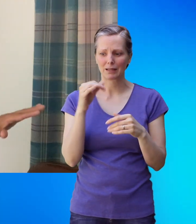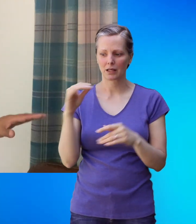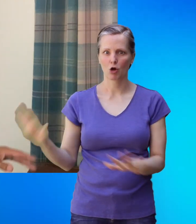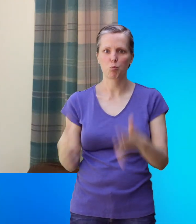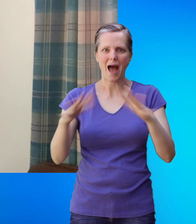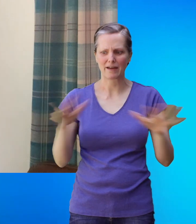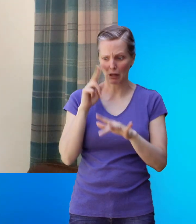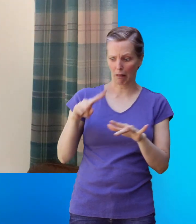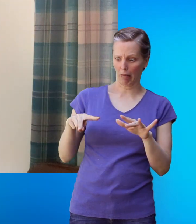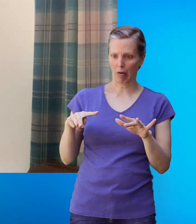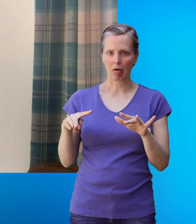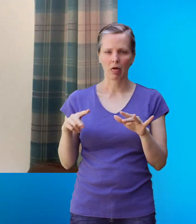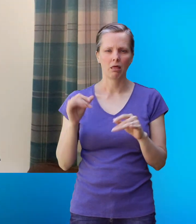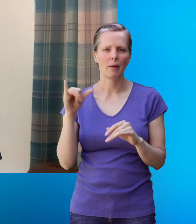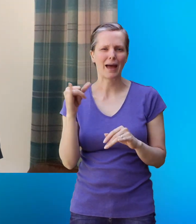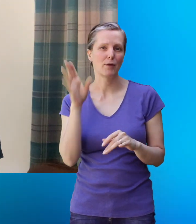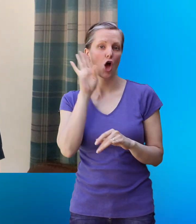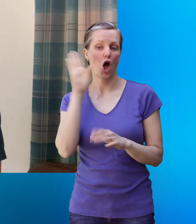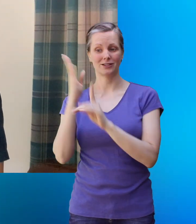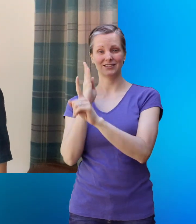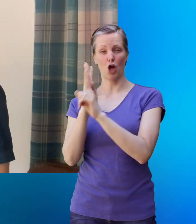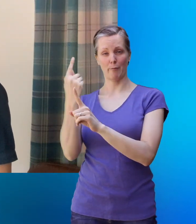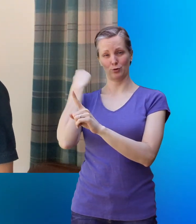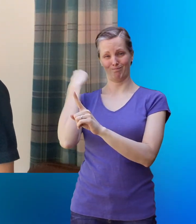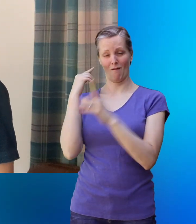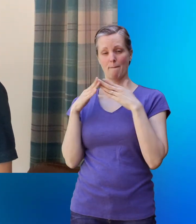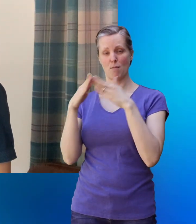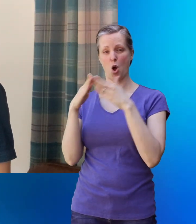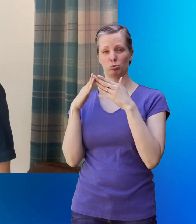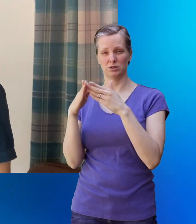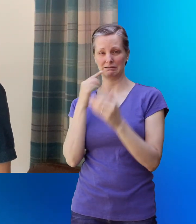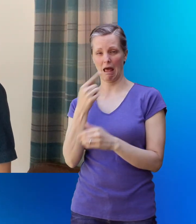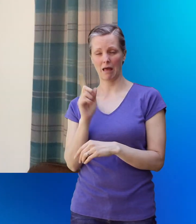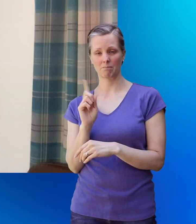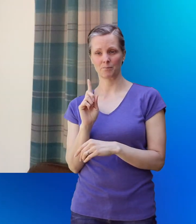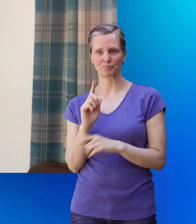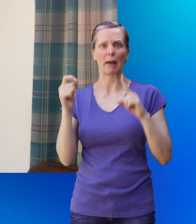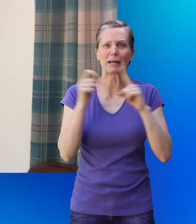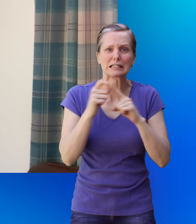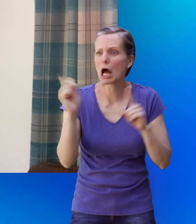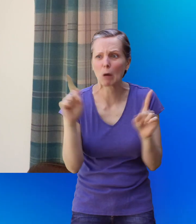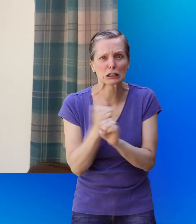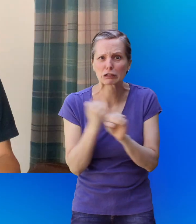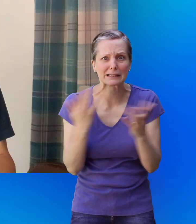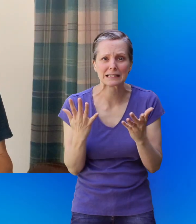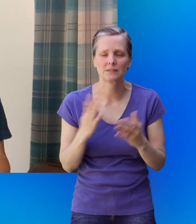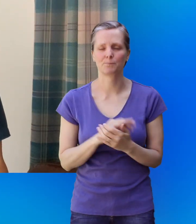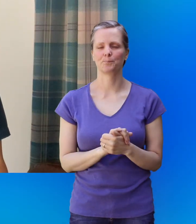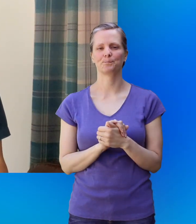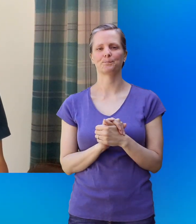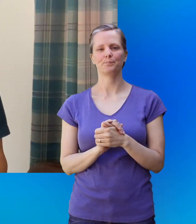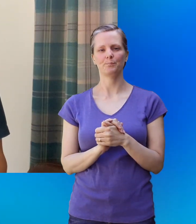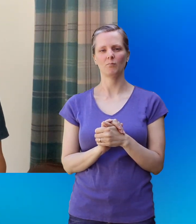waves crashing around. Maybe he heard the disciples back in the boat. "Peter, what are you doing?" For